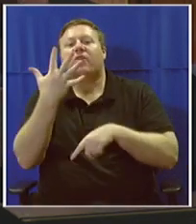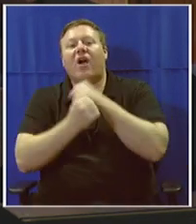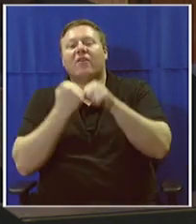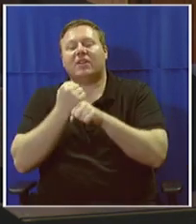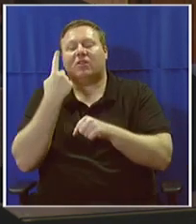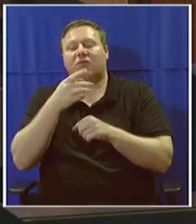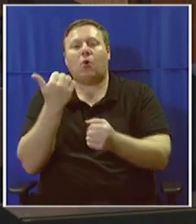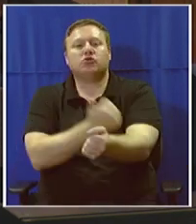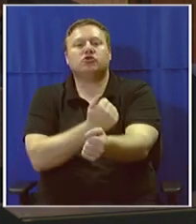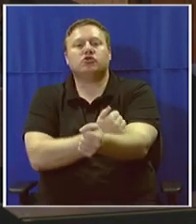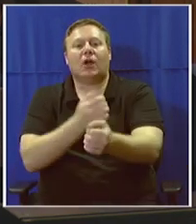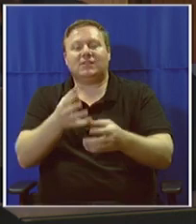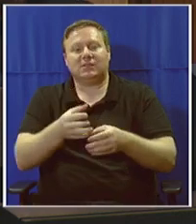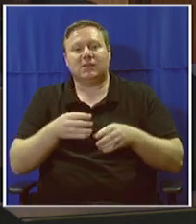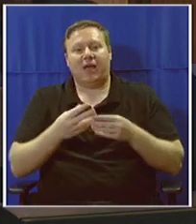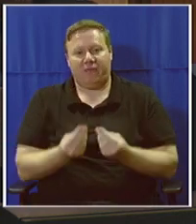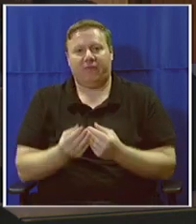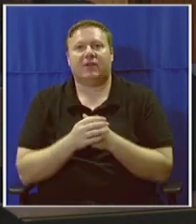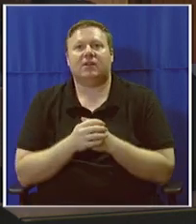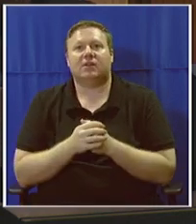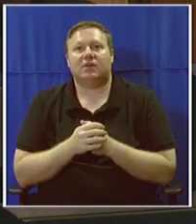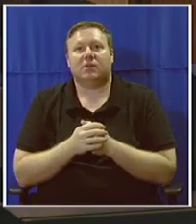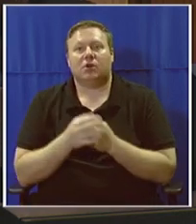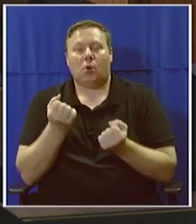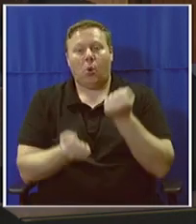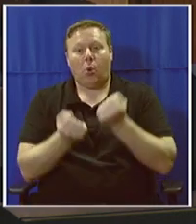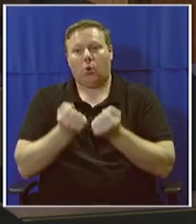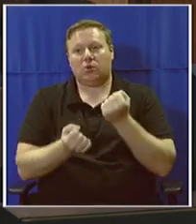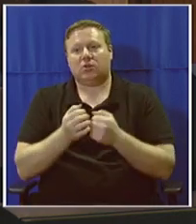court also ordered that Nino's name